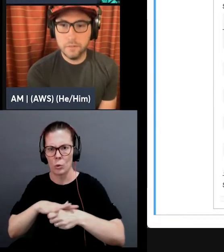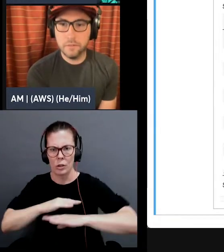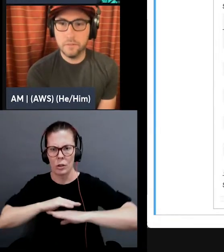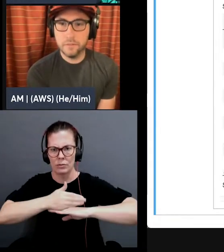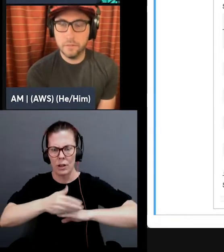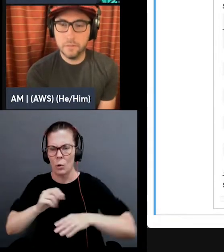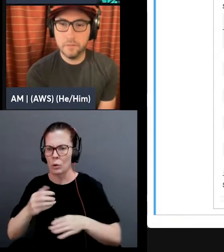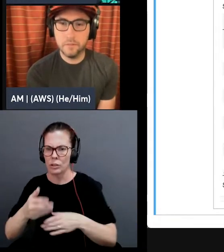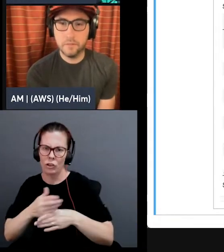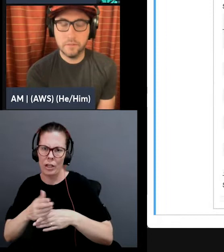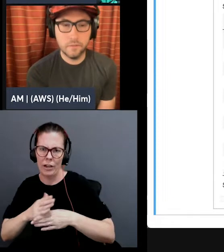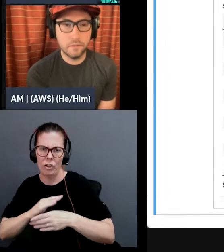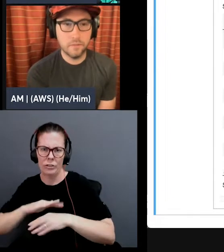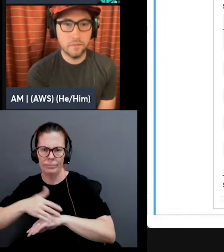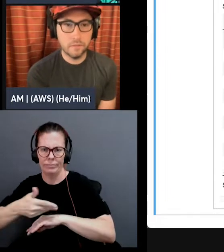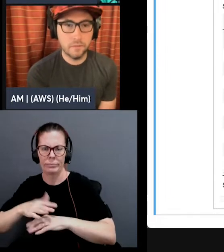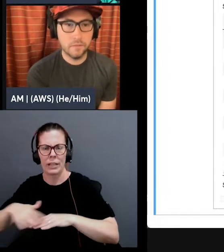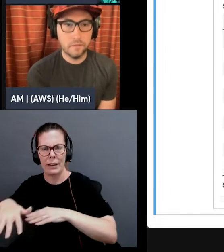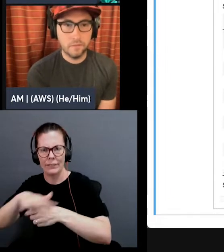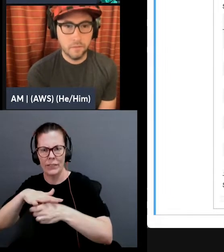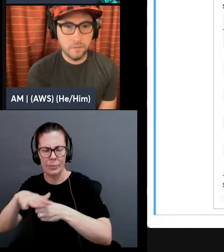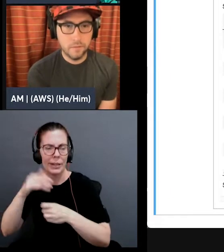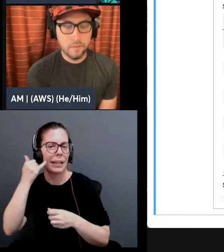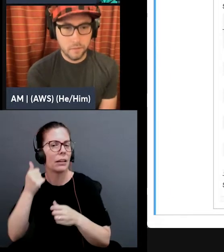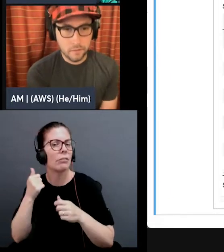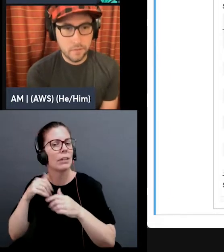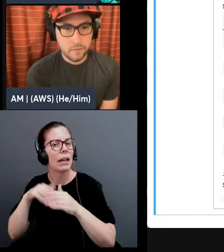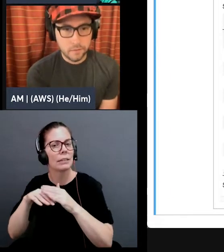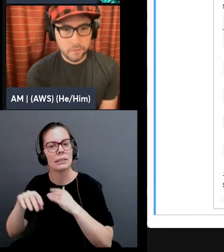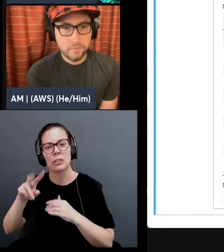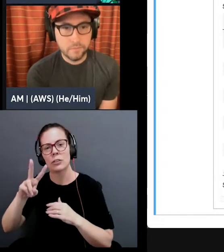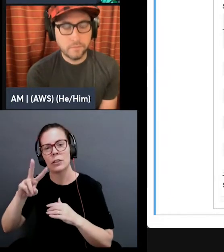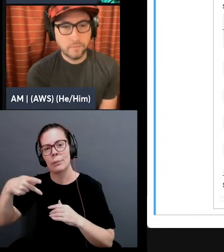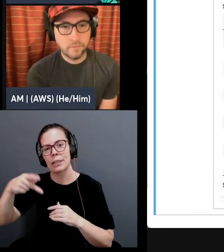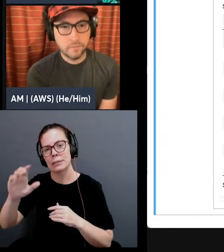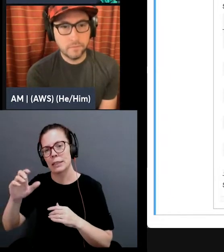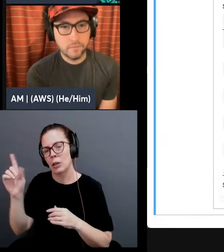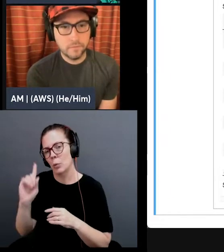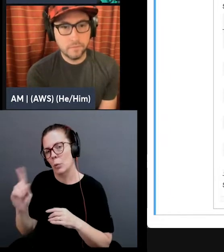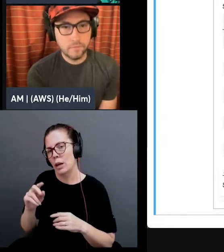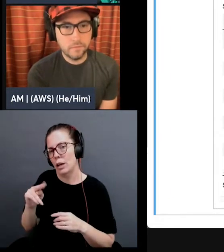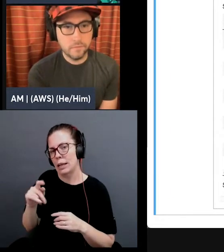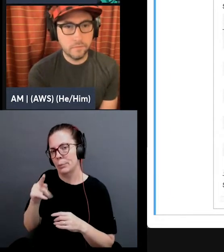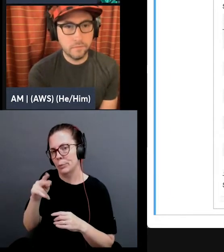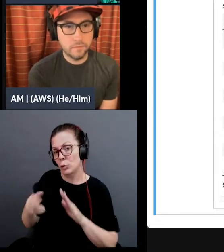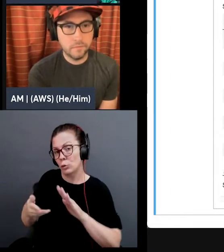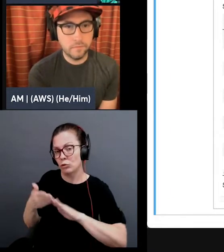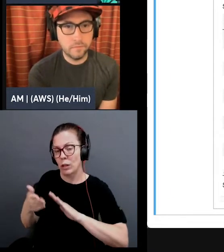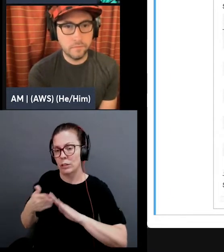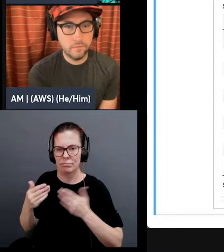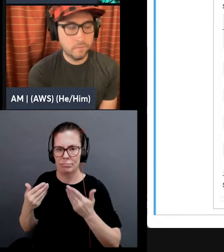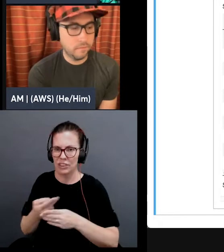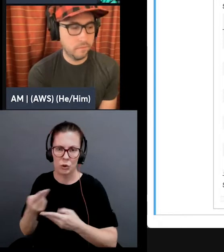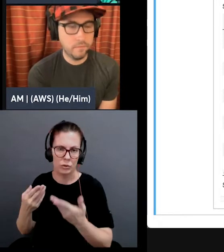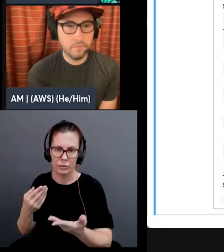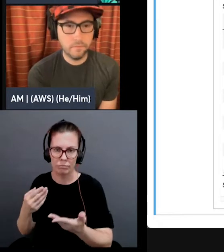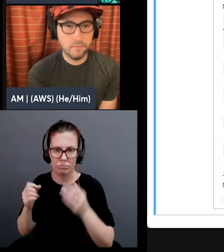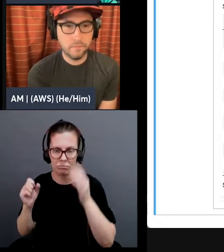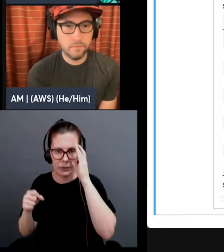As long as it has access into the VPC that Neptune runs in, you can use this and basically start